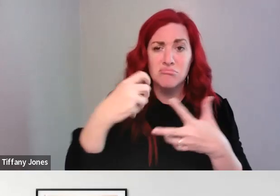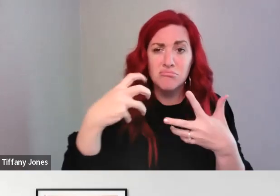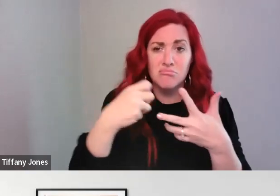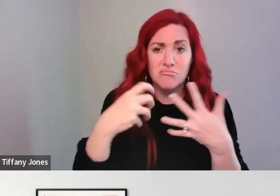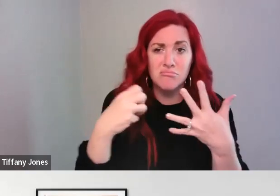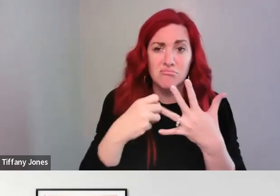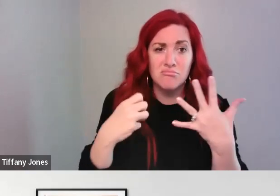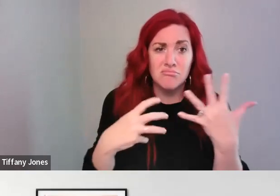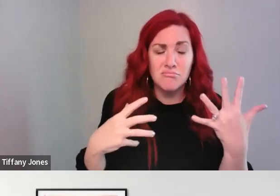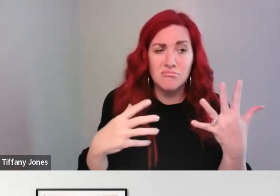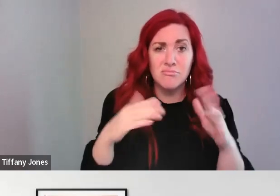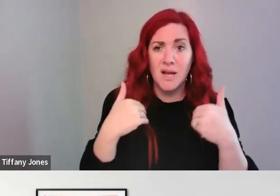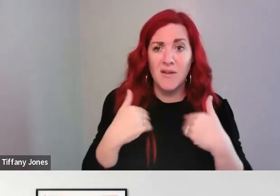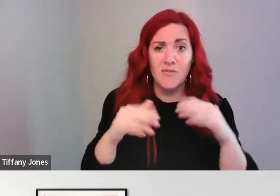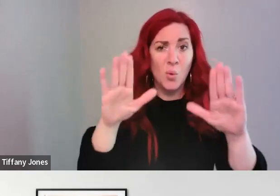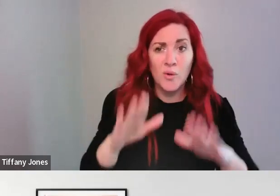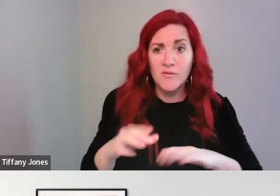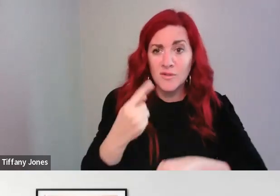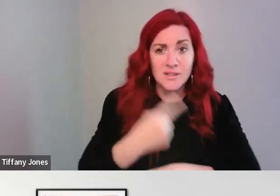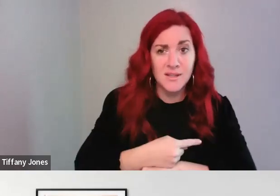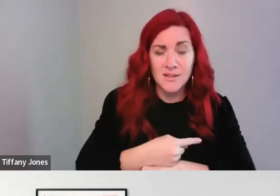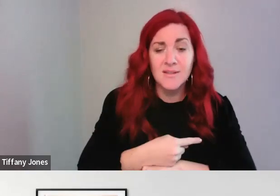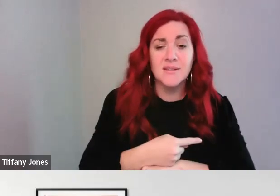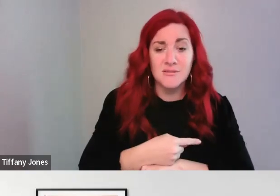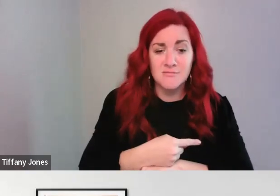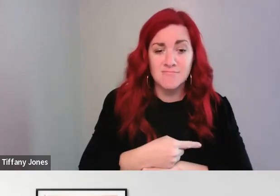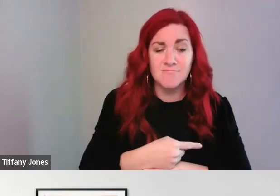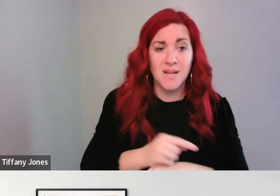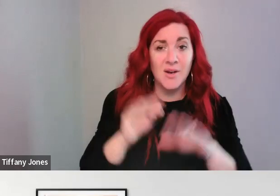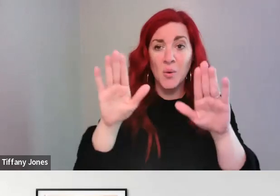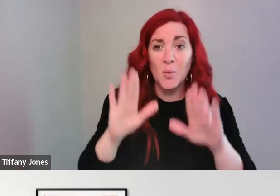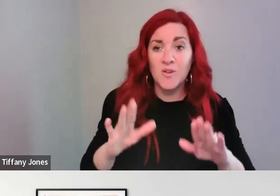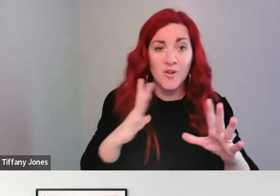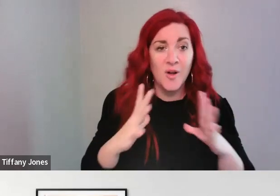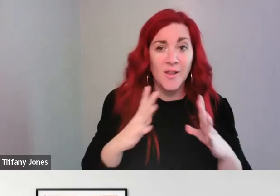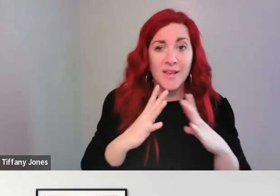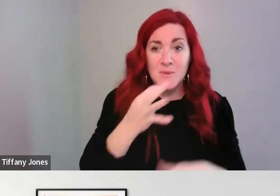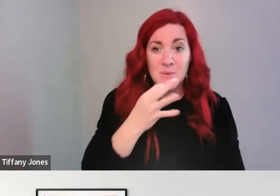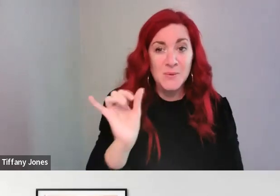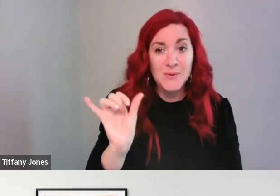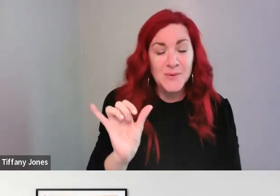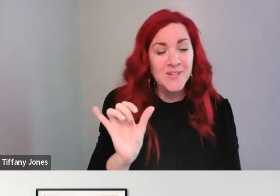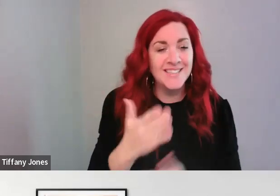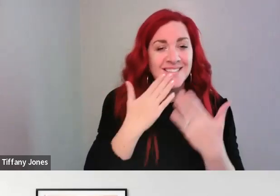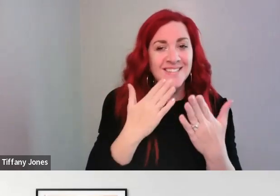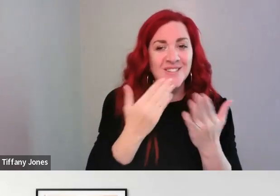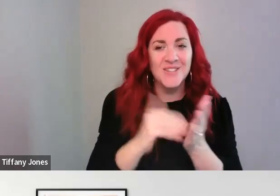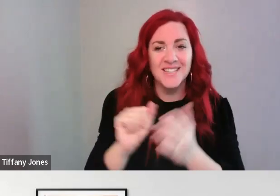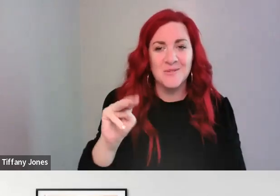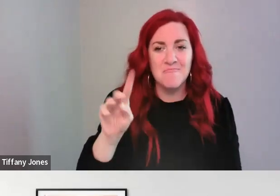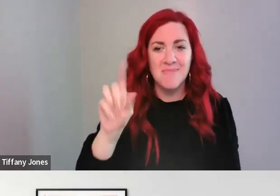and have a wonderful day and a wonderful holiday coming up as well. So thank you again, Amanda. I